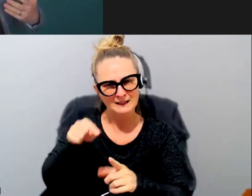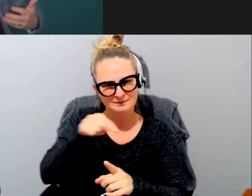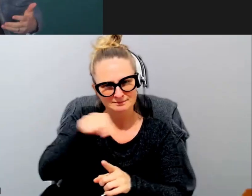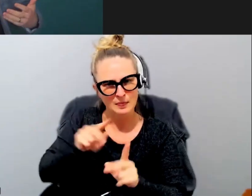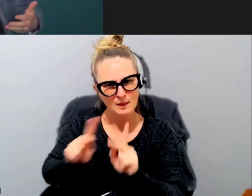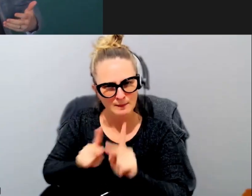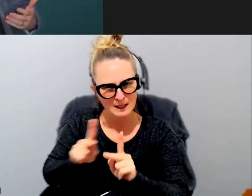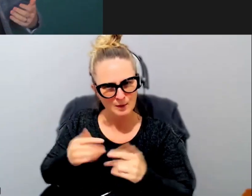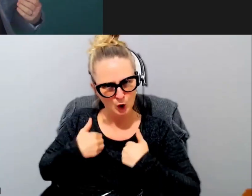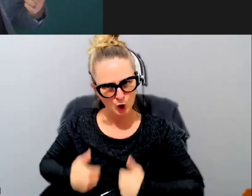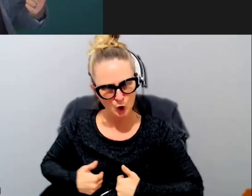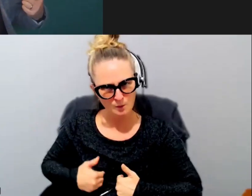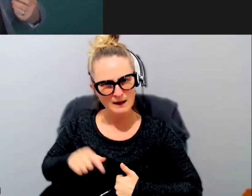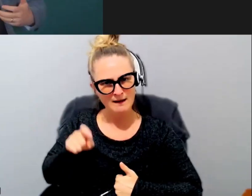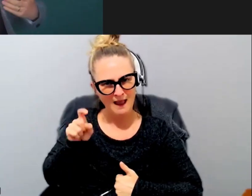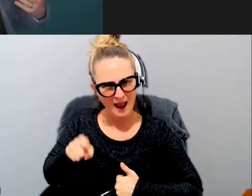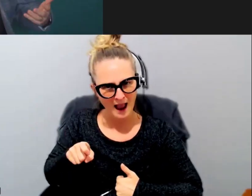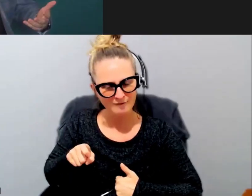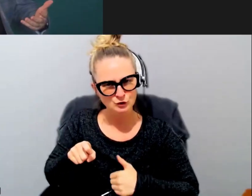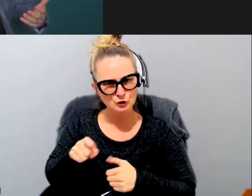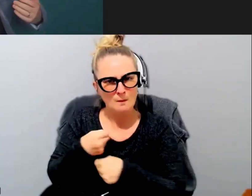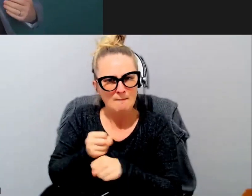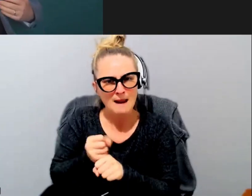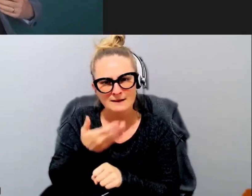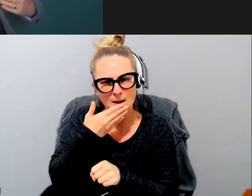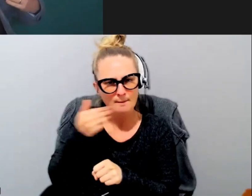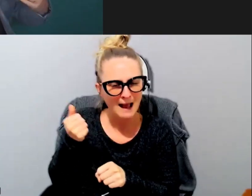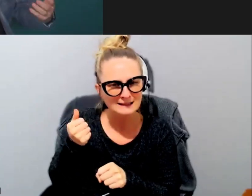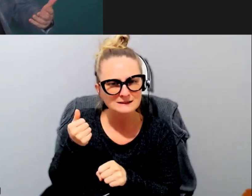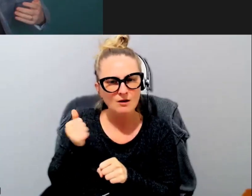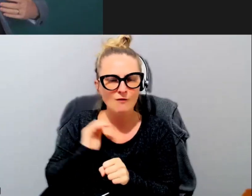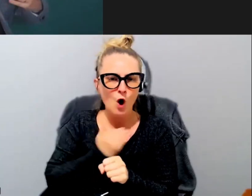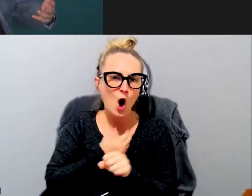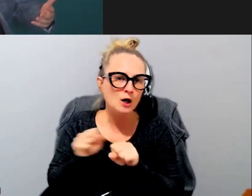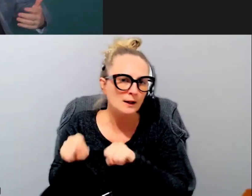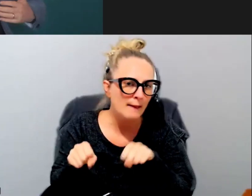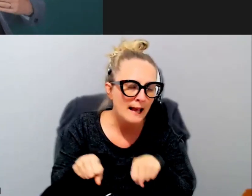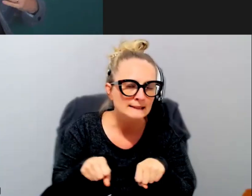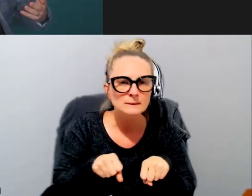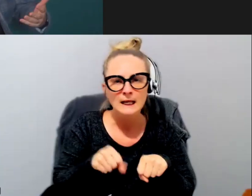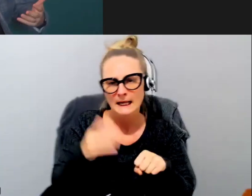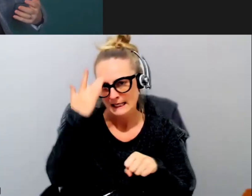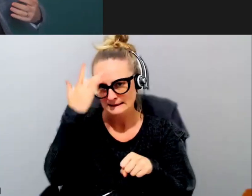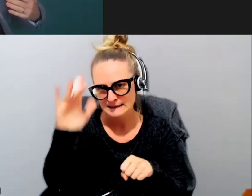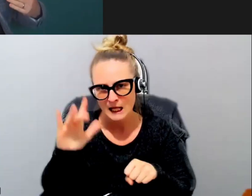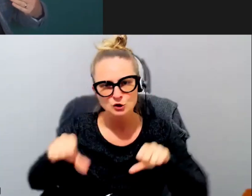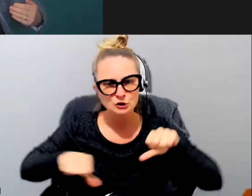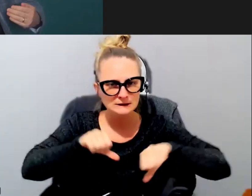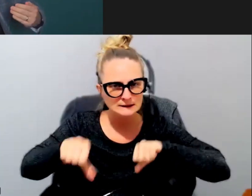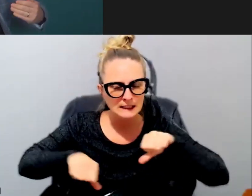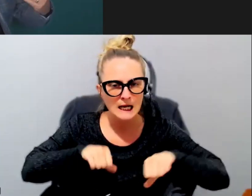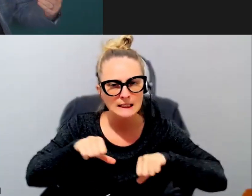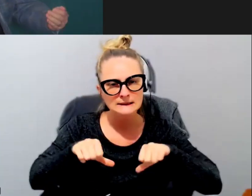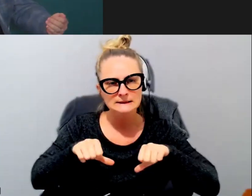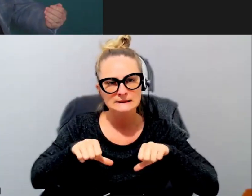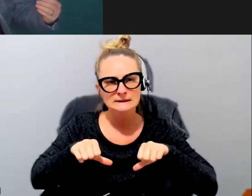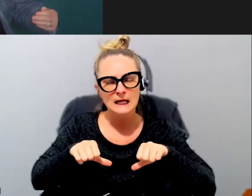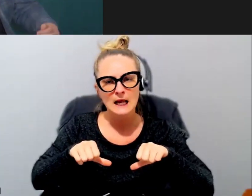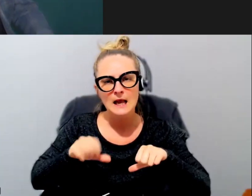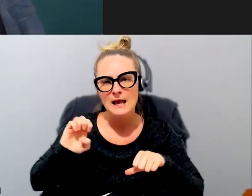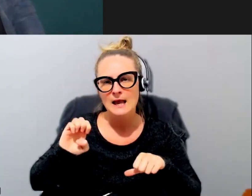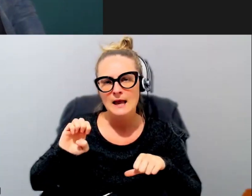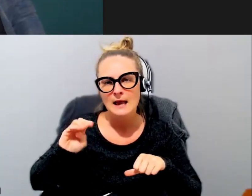using the best of human capacities and intelligence, science, emotions. I always include